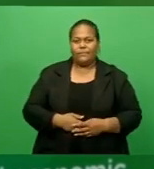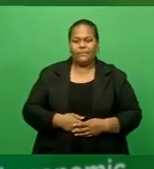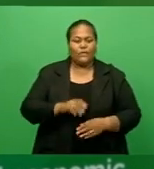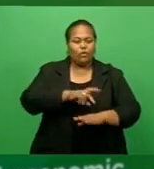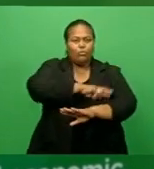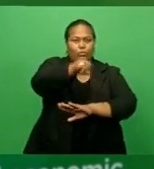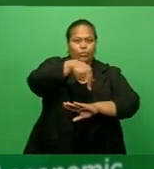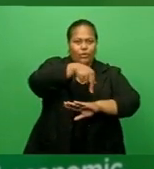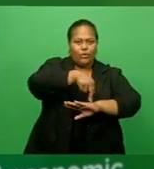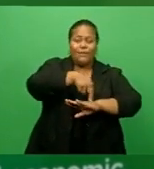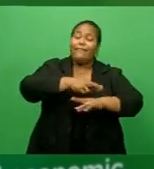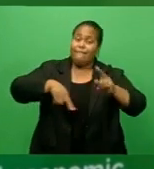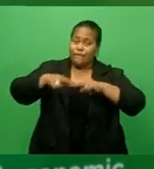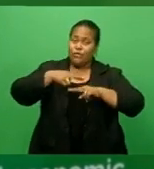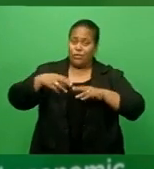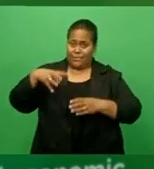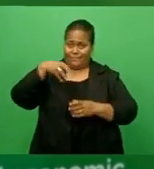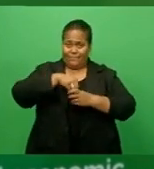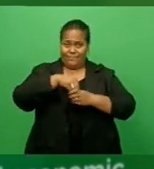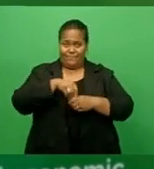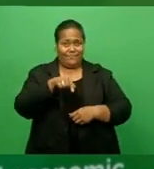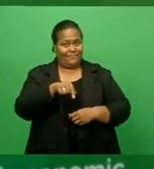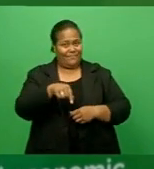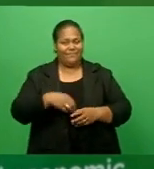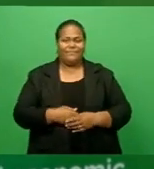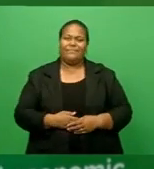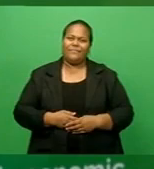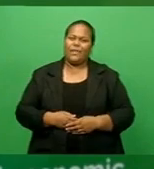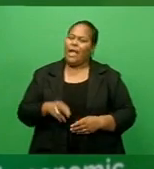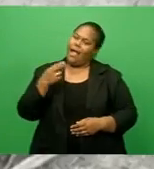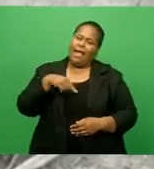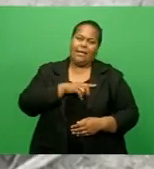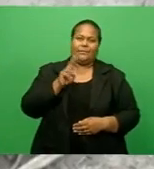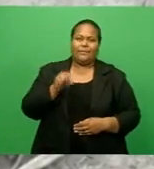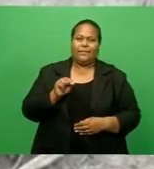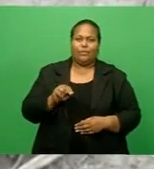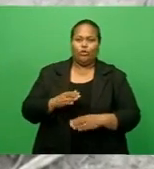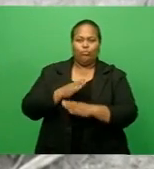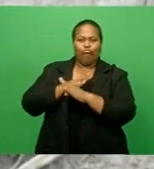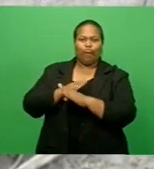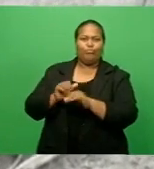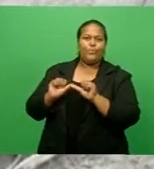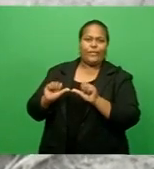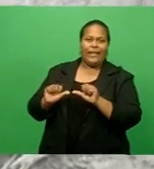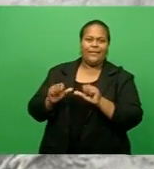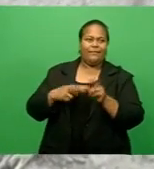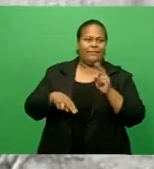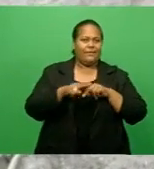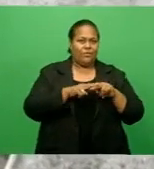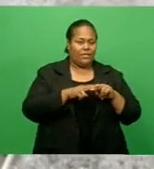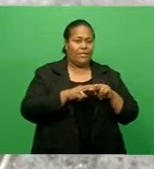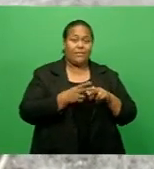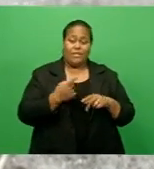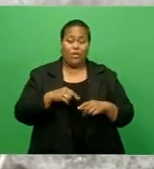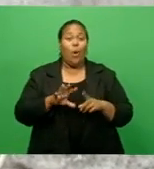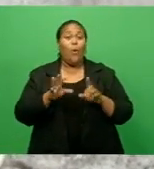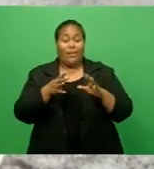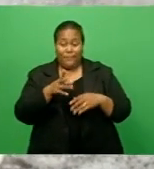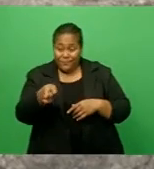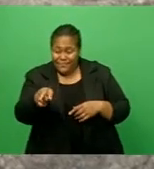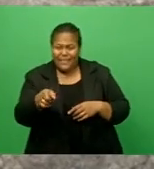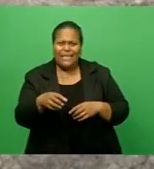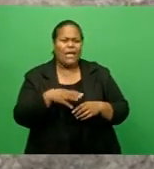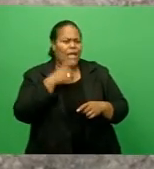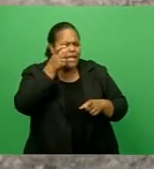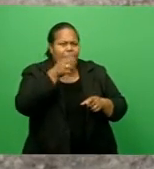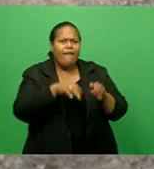region, and Fiji deemed it necessary to strengthen measures. Biosecurity Authority is taking precautionary measures to ensure